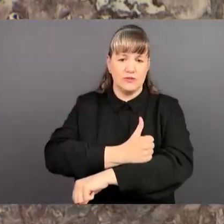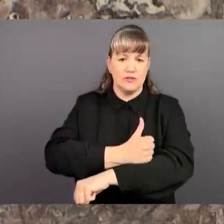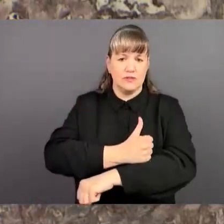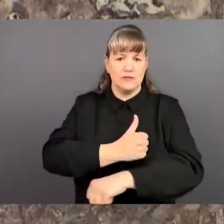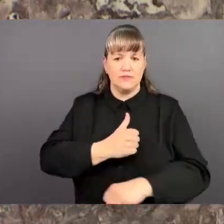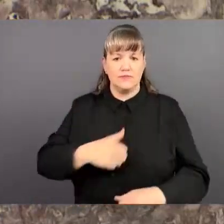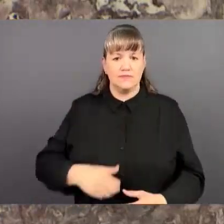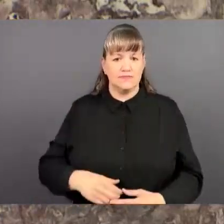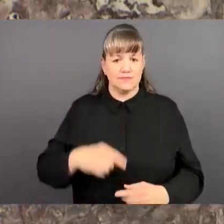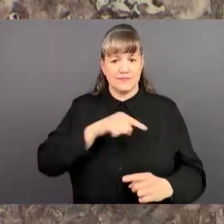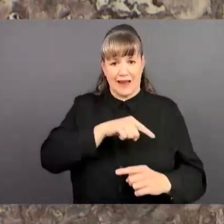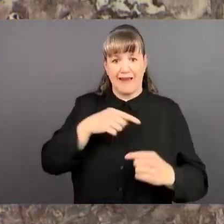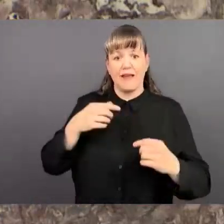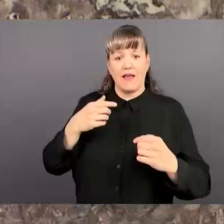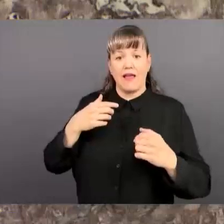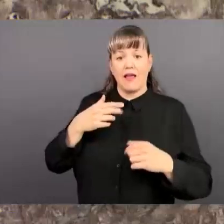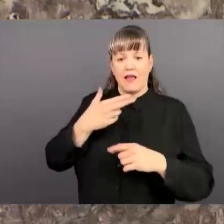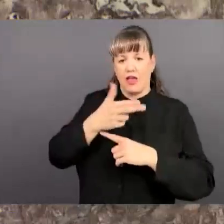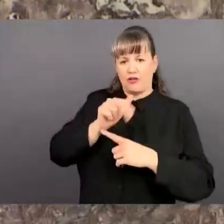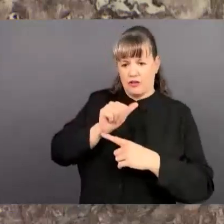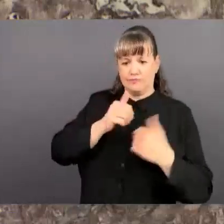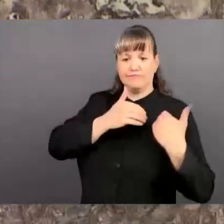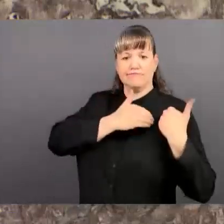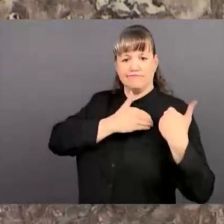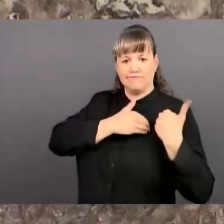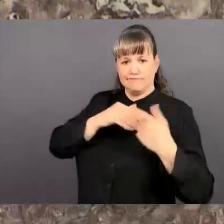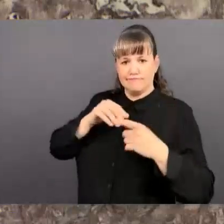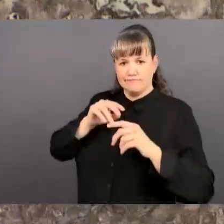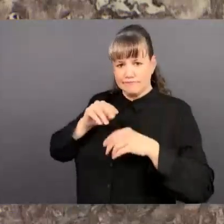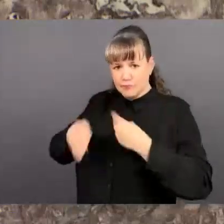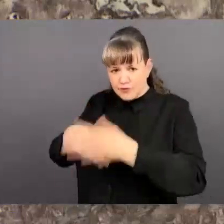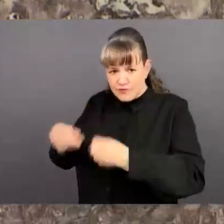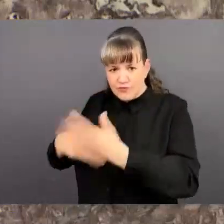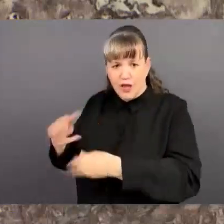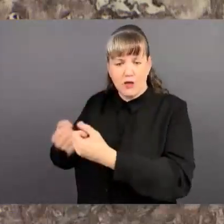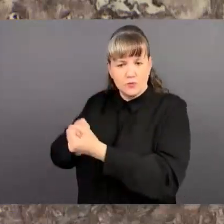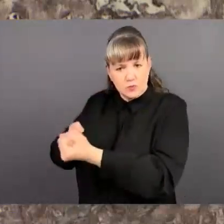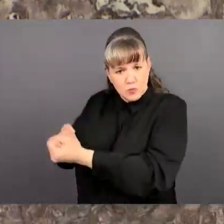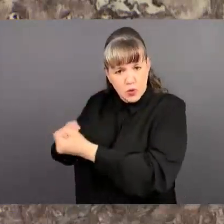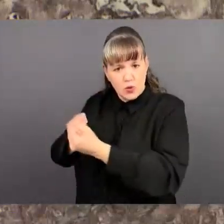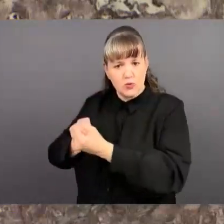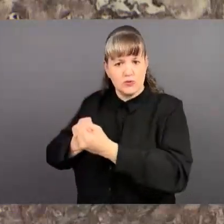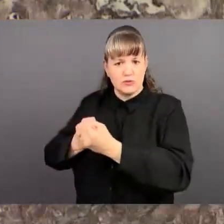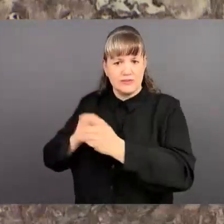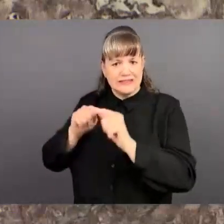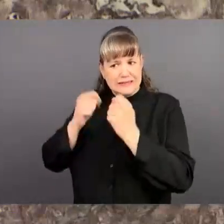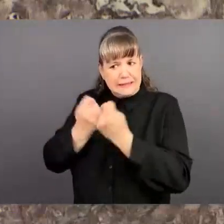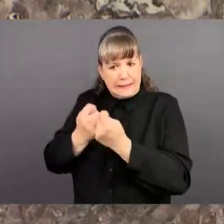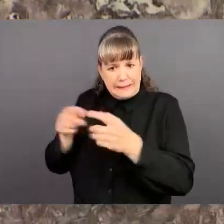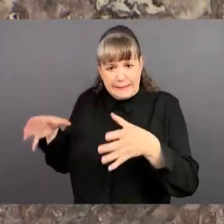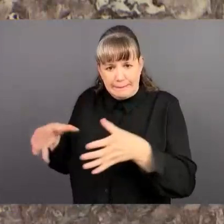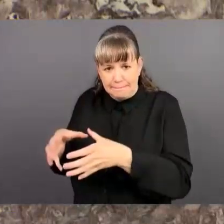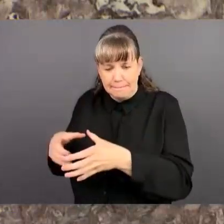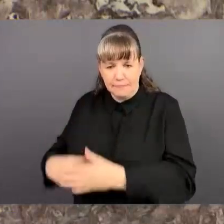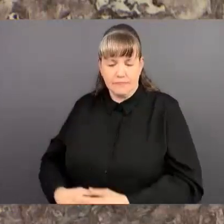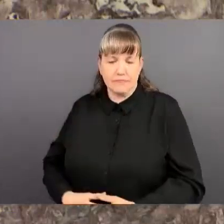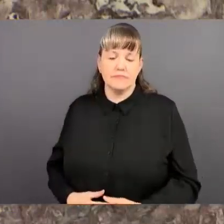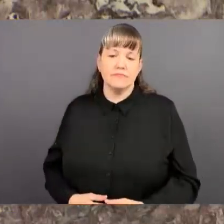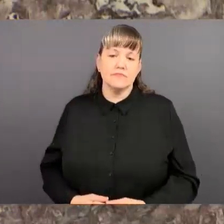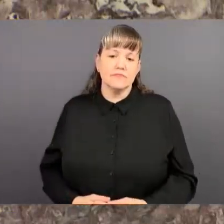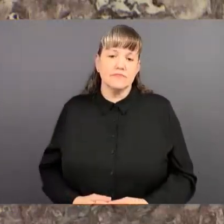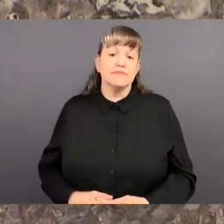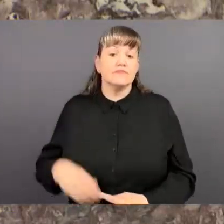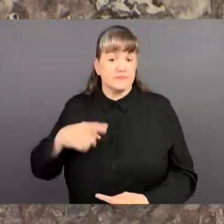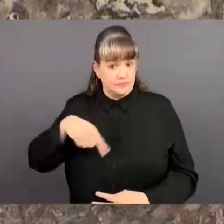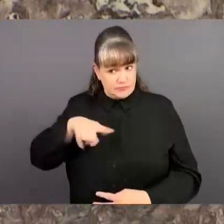those supports from those teams, and they do exactly that. As part of that, they do track patients who are on